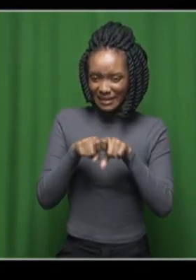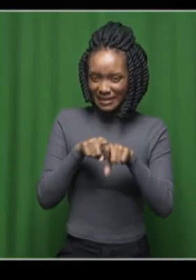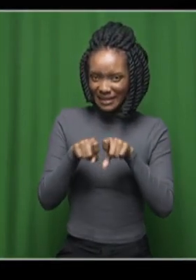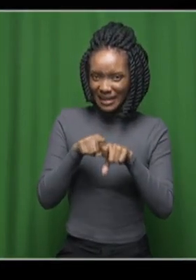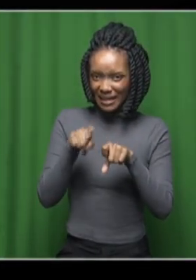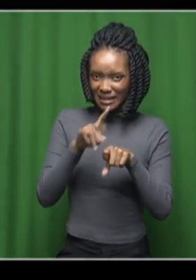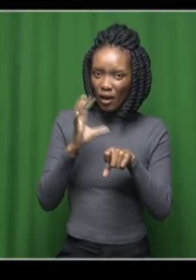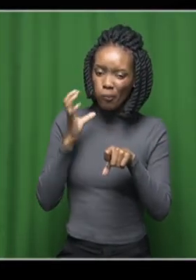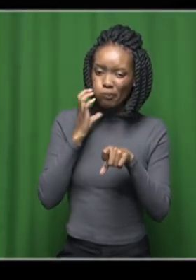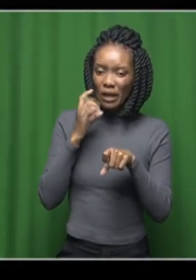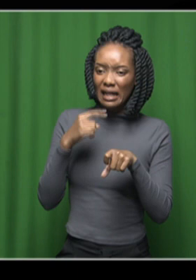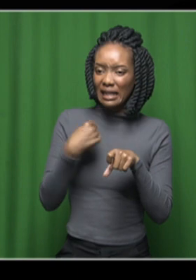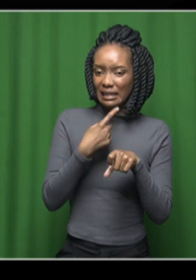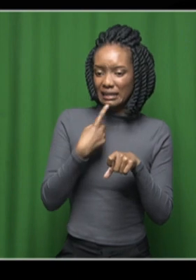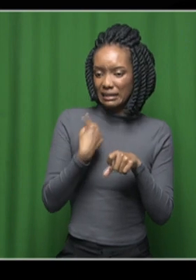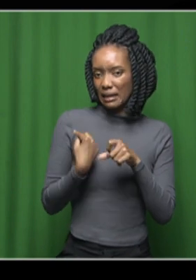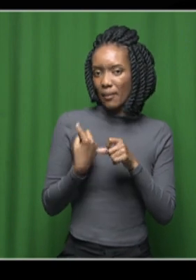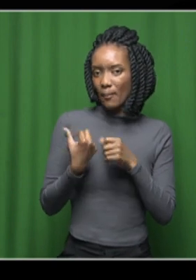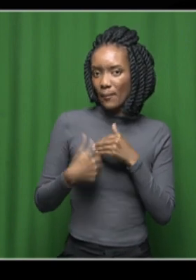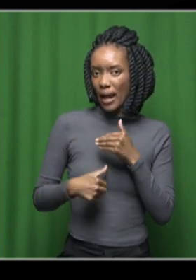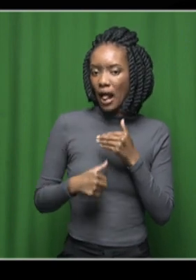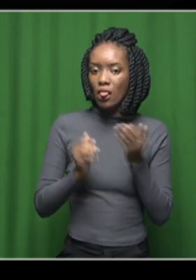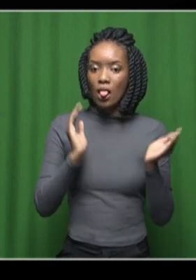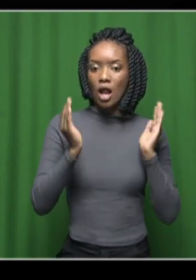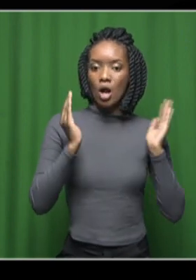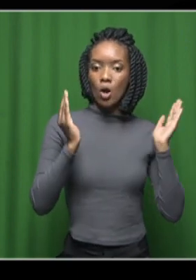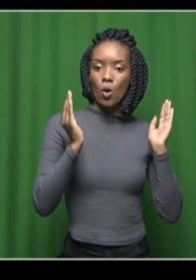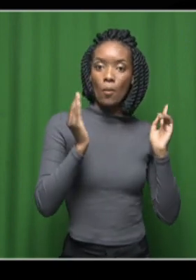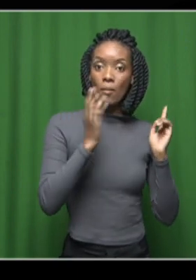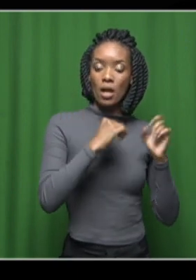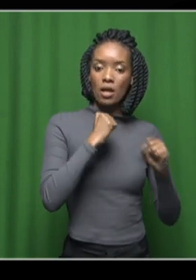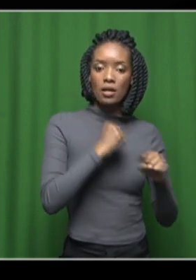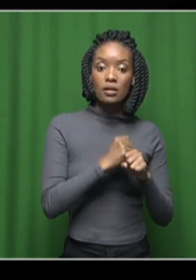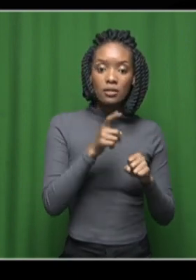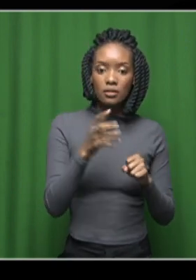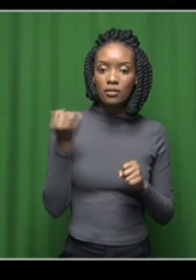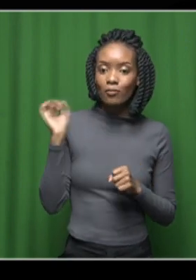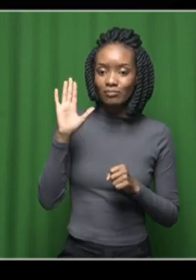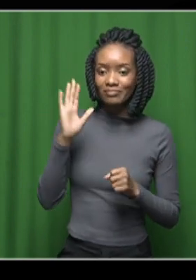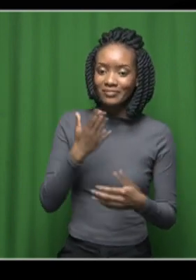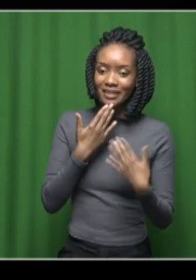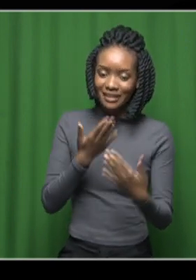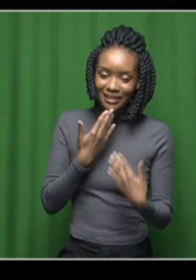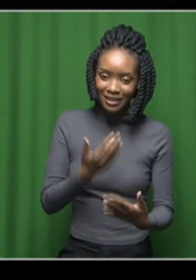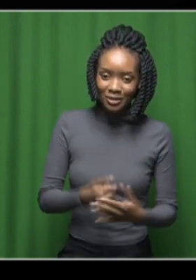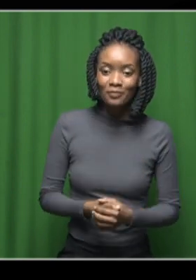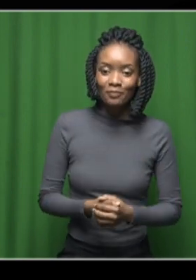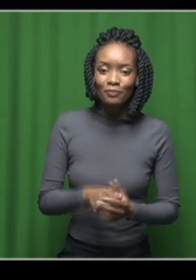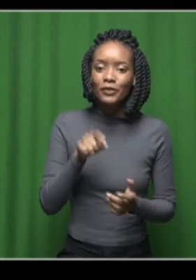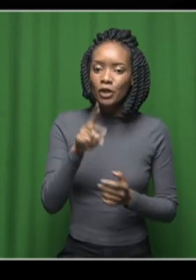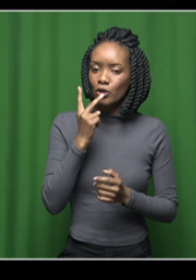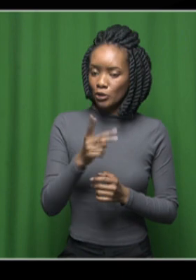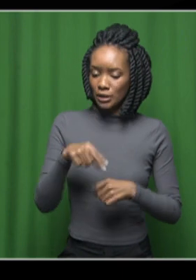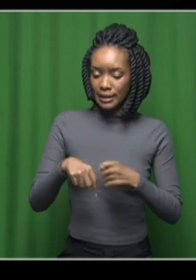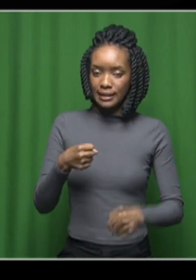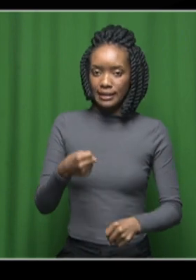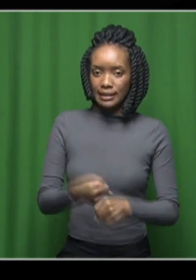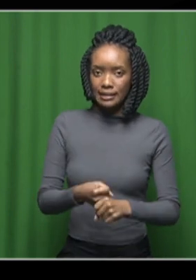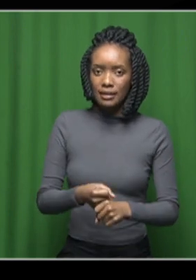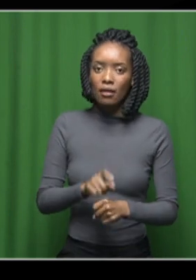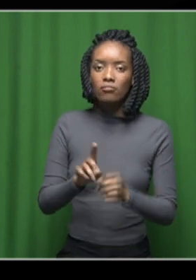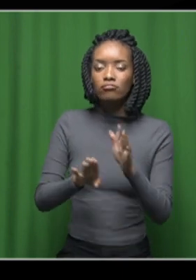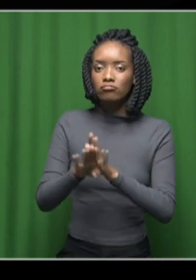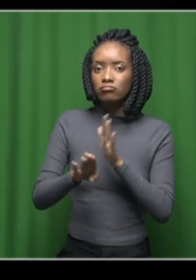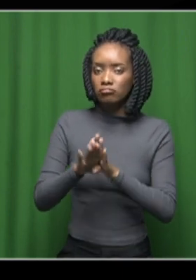in comparison to previous years. And I see you've brought up the slide there nicely, thank you. And so you can see this year we have seen